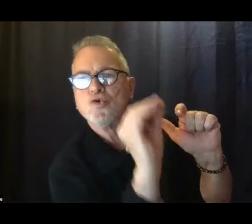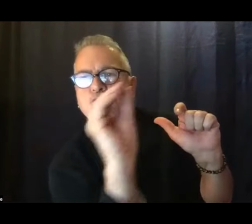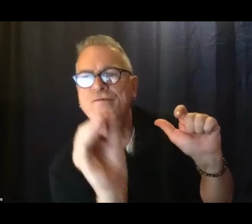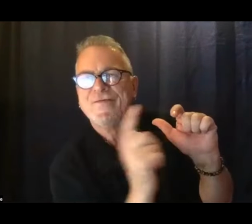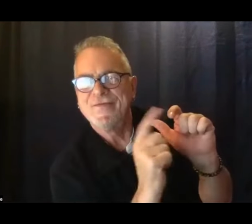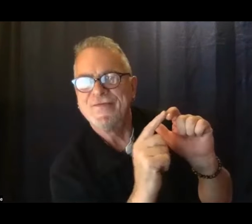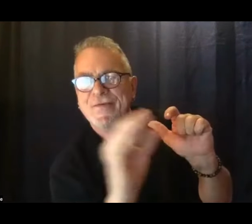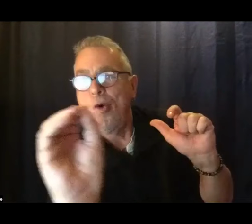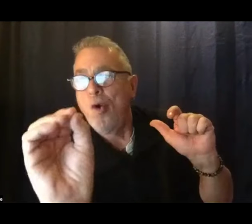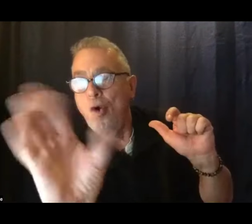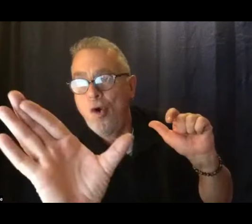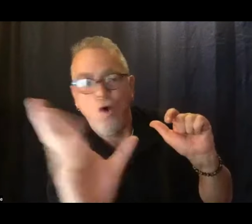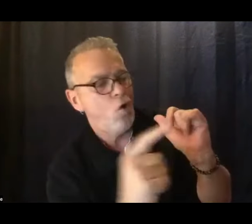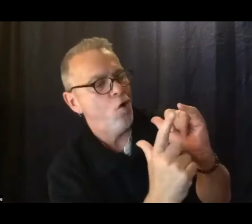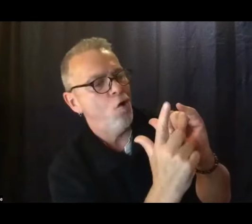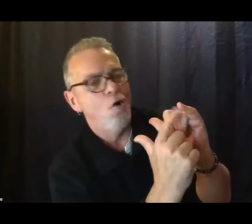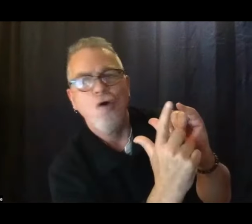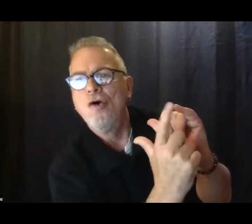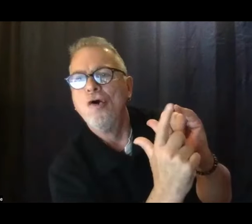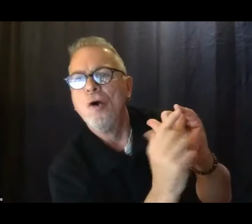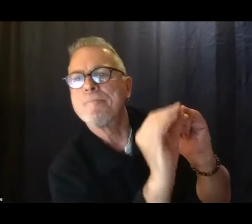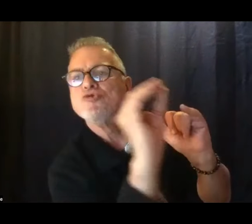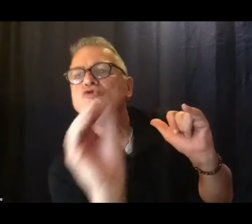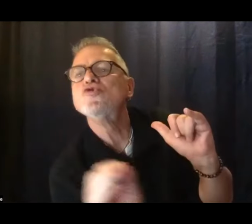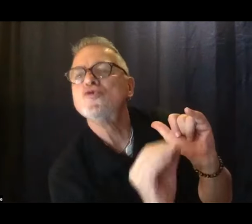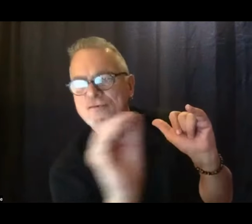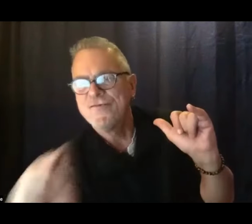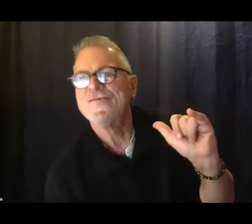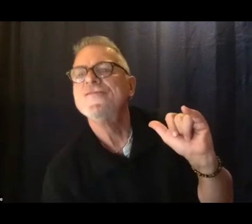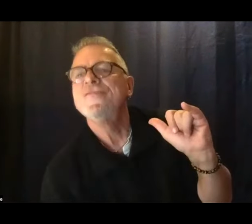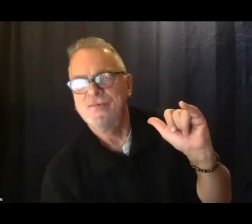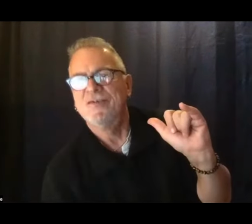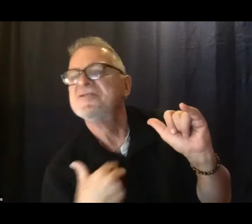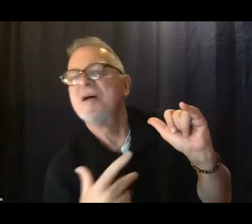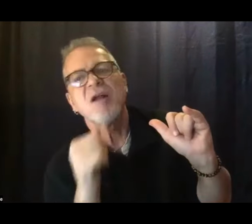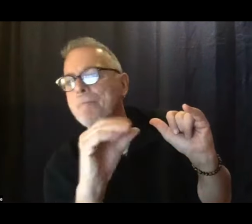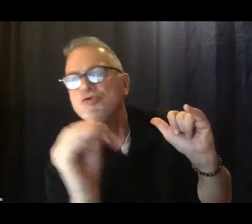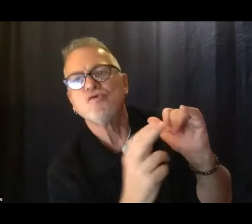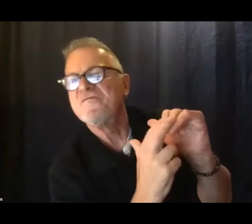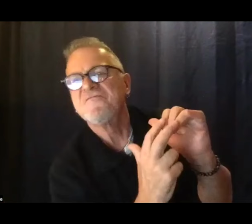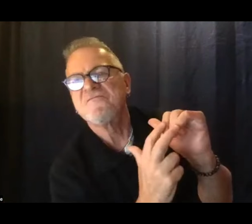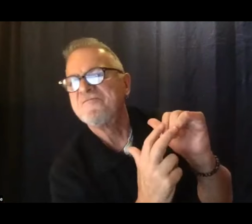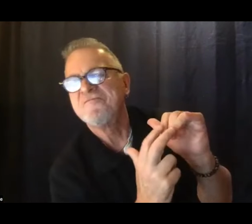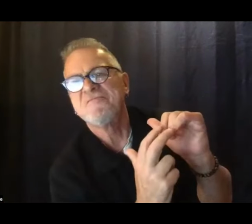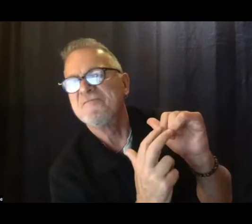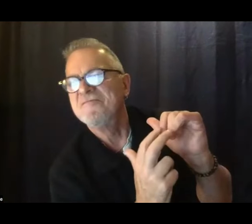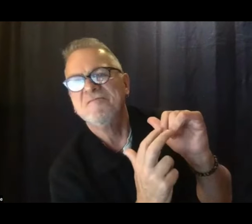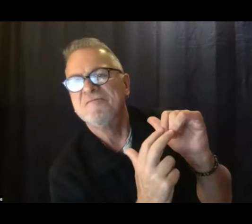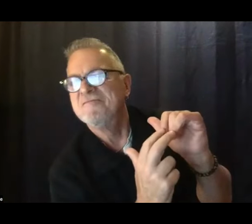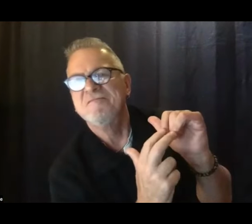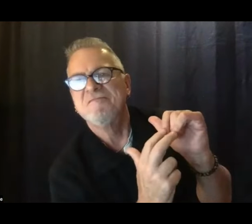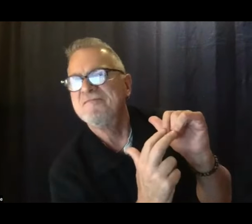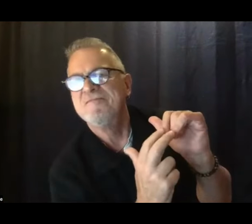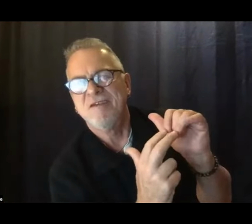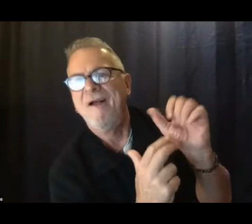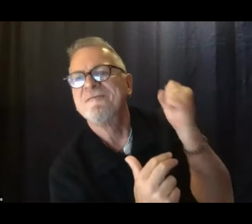or the index finger. There's some movement in these. Or it might be the pinky. There's some movement, okay? So I'm